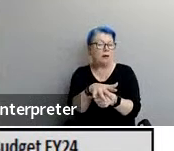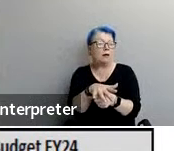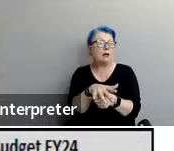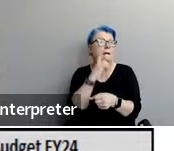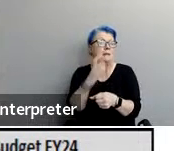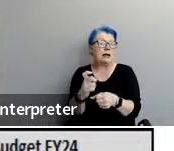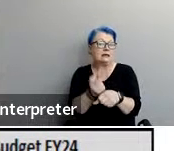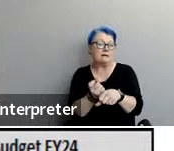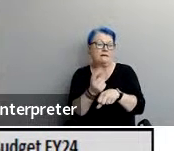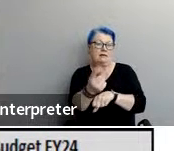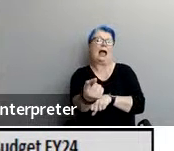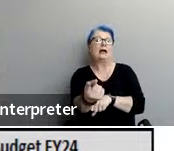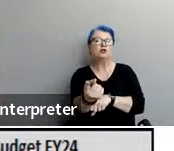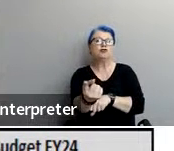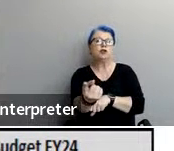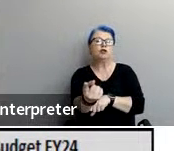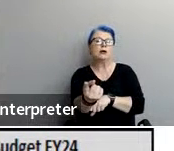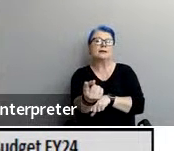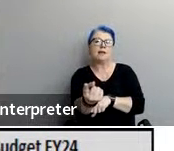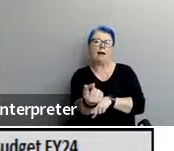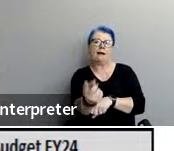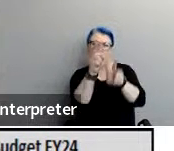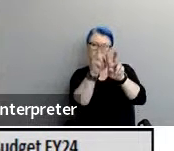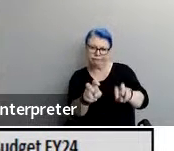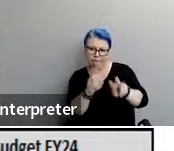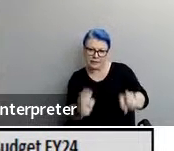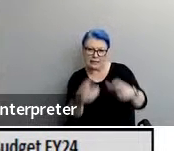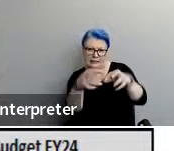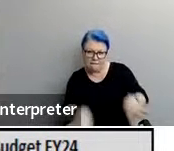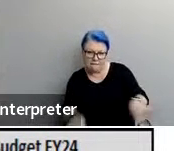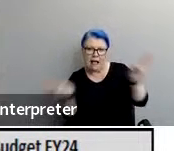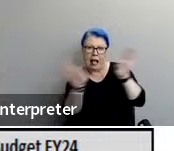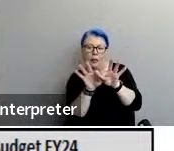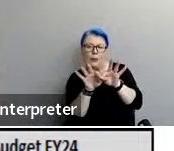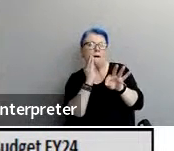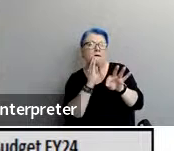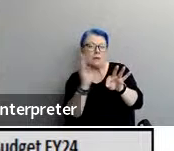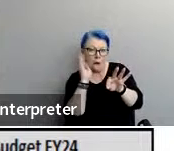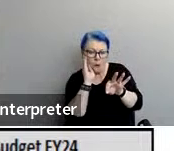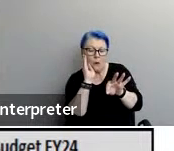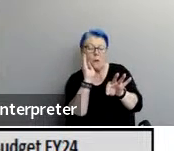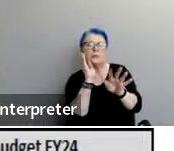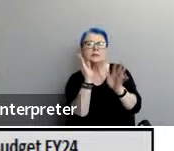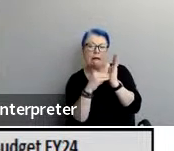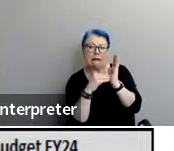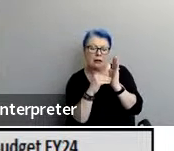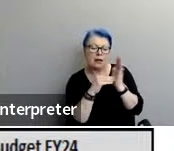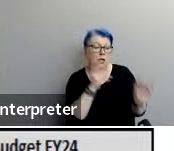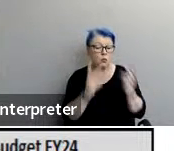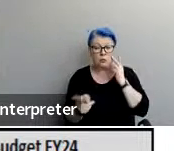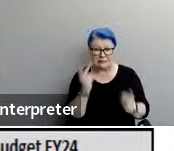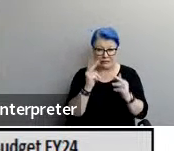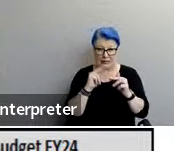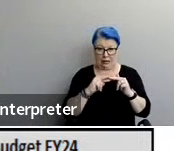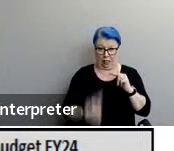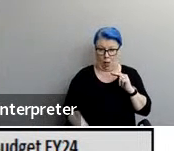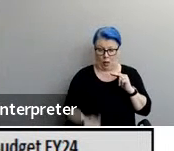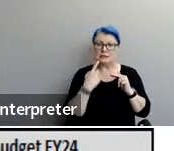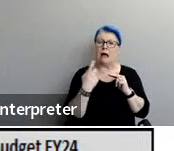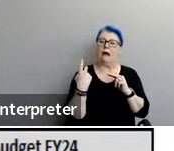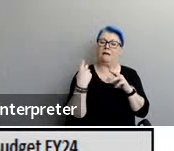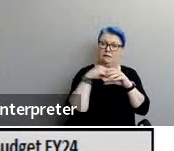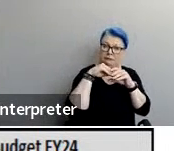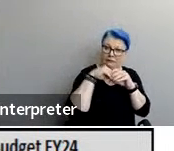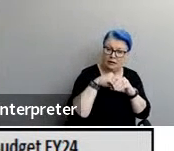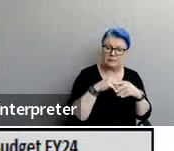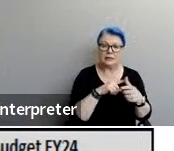to next year's reassessment year. So we'll see an increase in assessed valuation. We'll also see an increase in investments, but for local, we'll